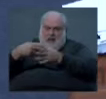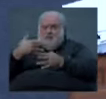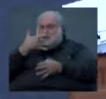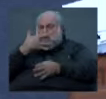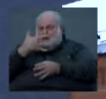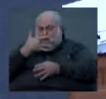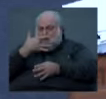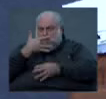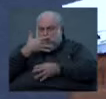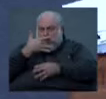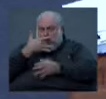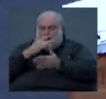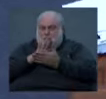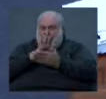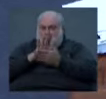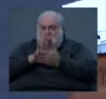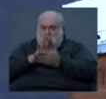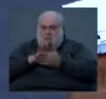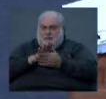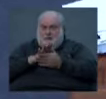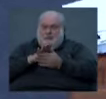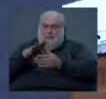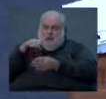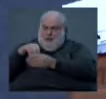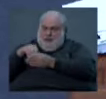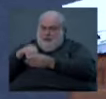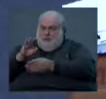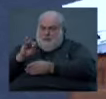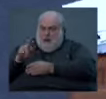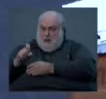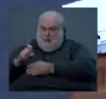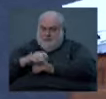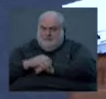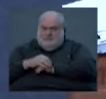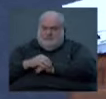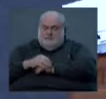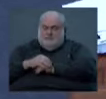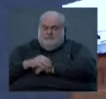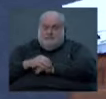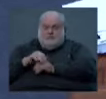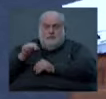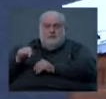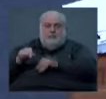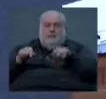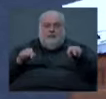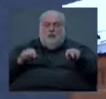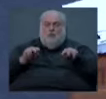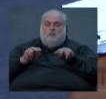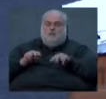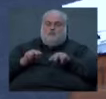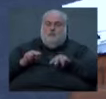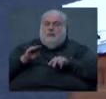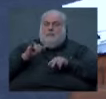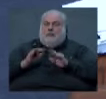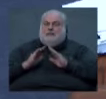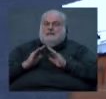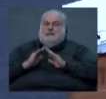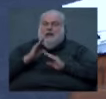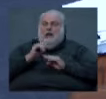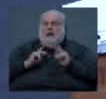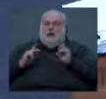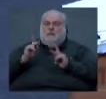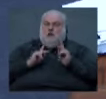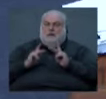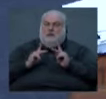of paper and then by placing it in the ballot box. The boxes were continually monitored by both the city and community